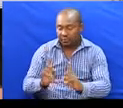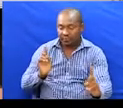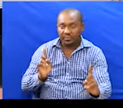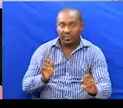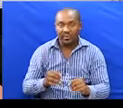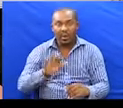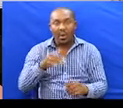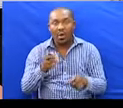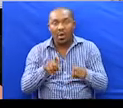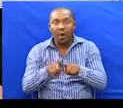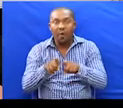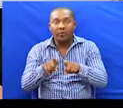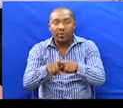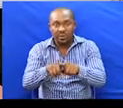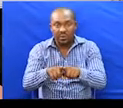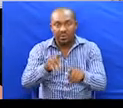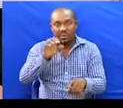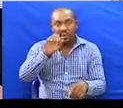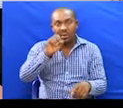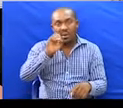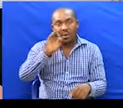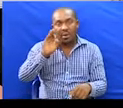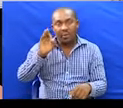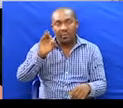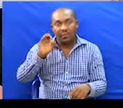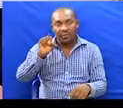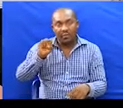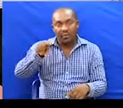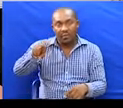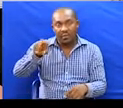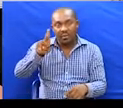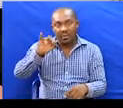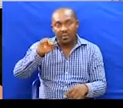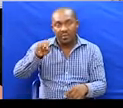offspring. This branch of biology is called